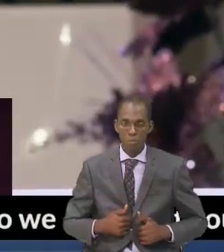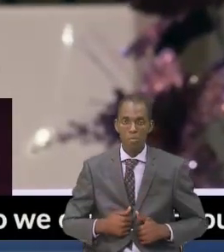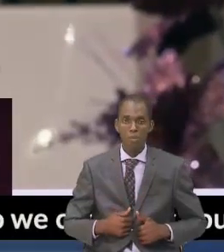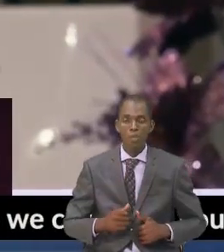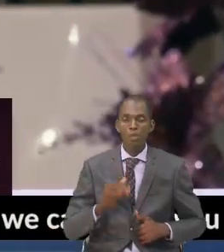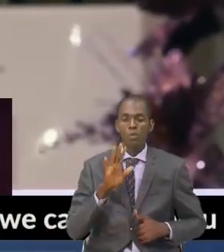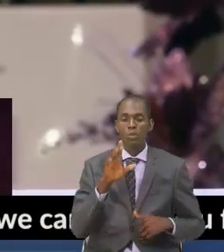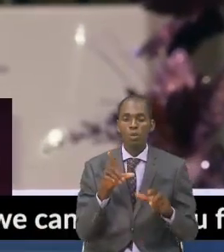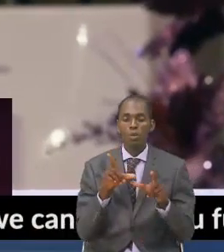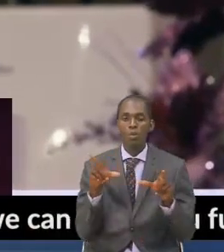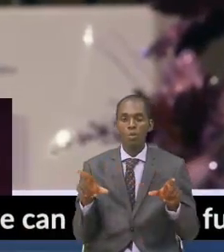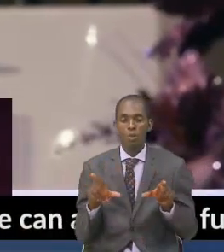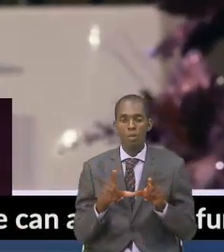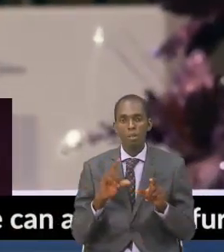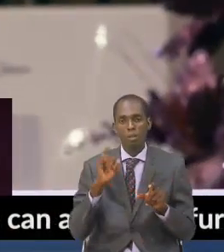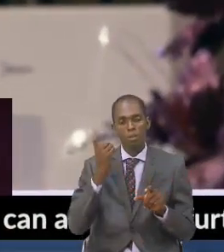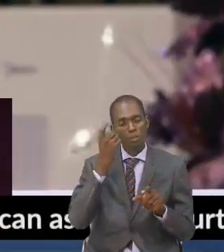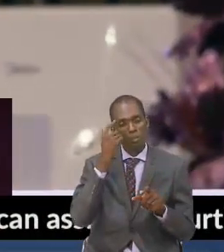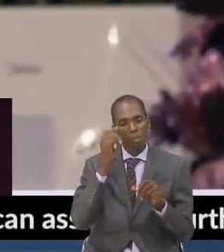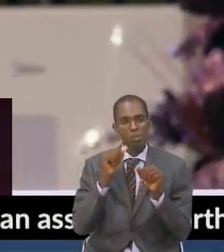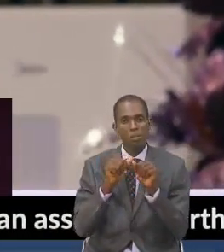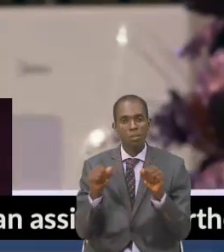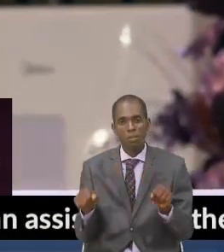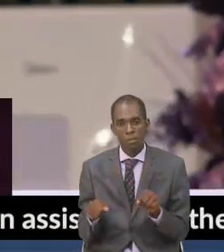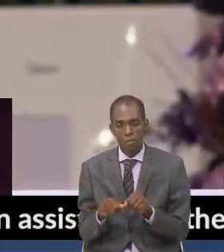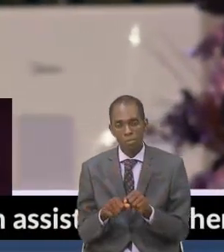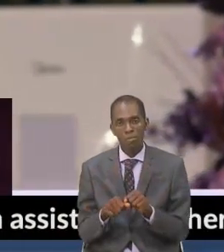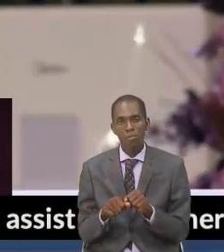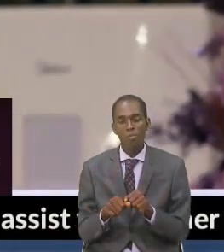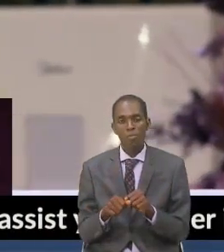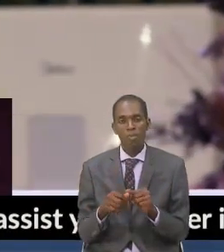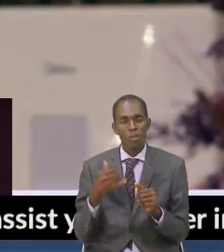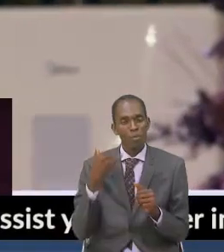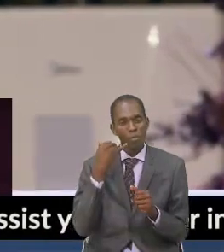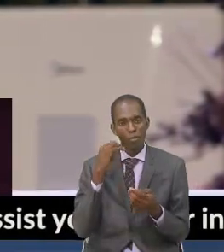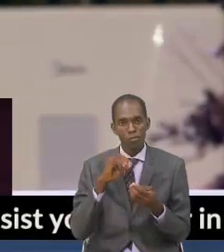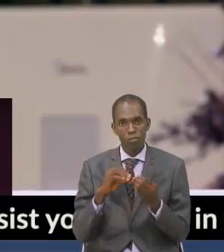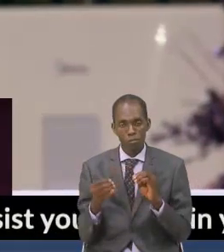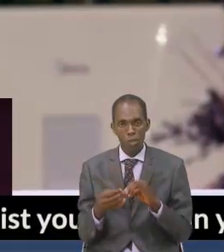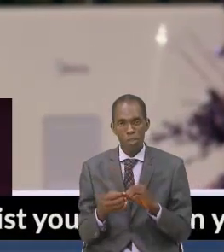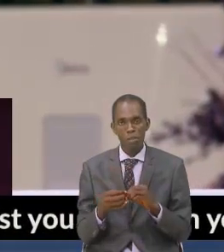their house address, the local government where they come from.